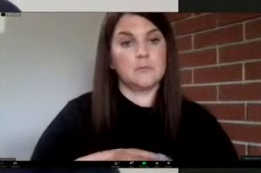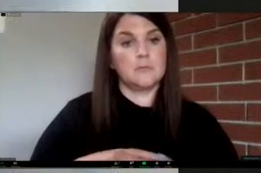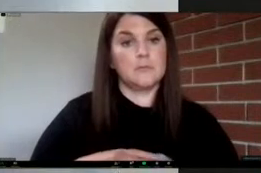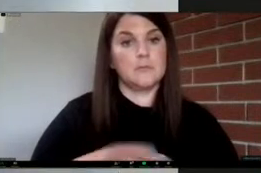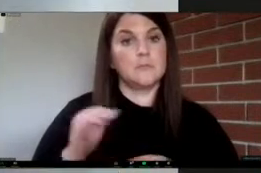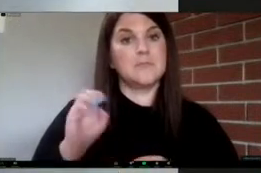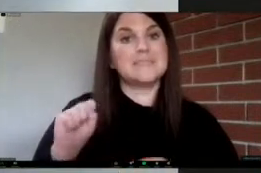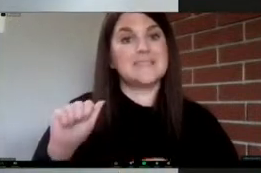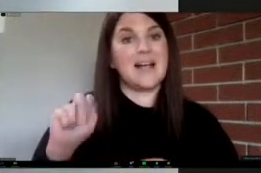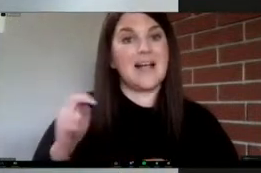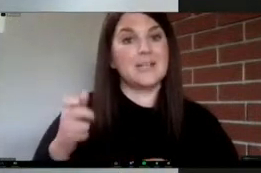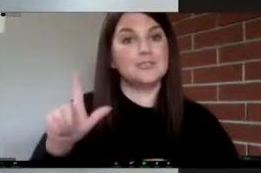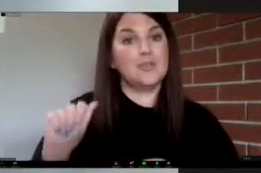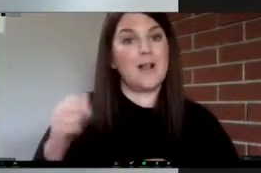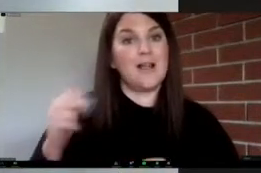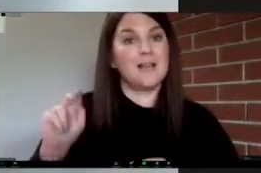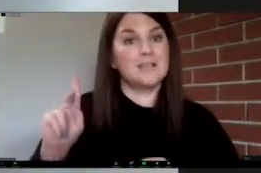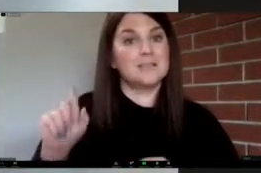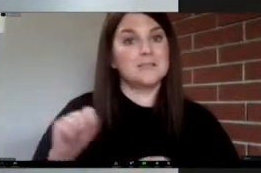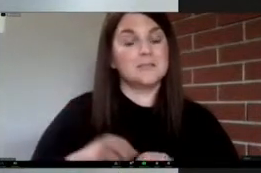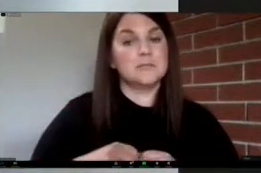Miss Angela Hanks.